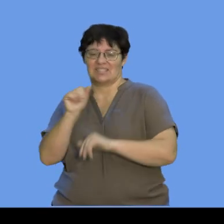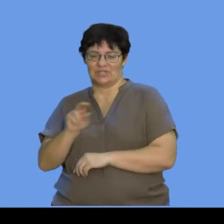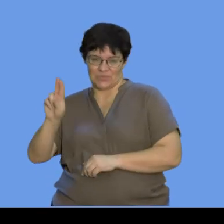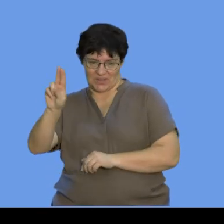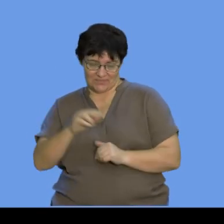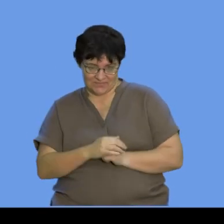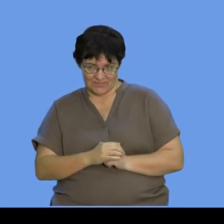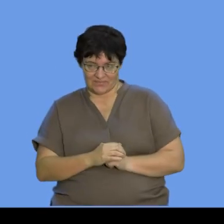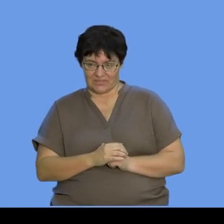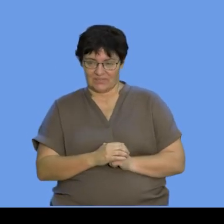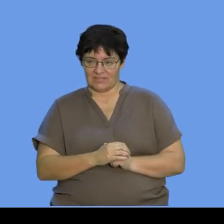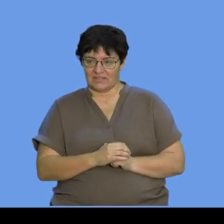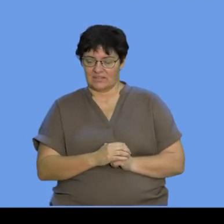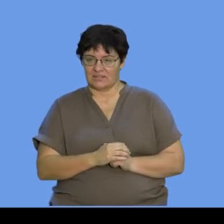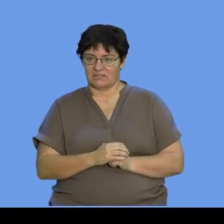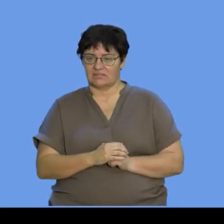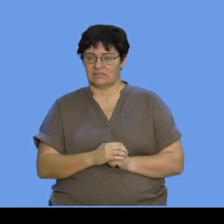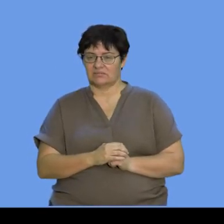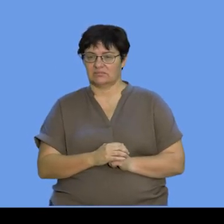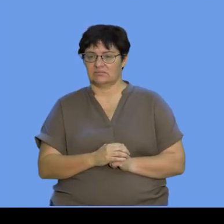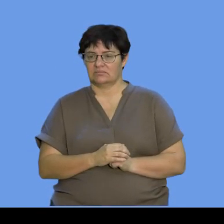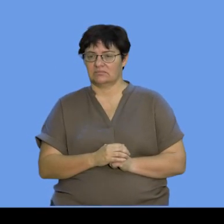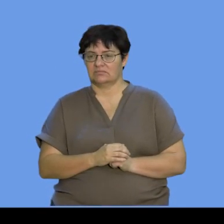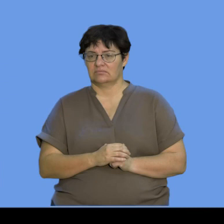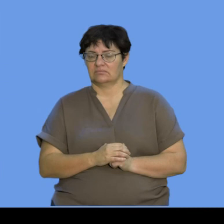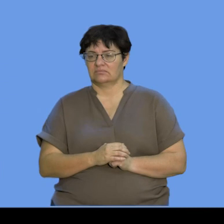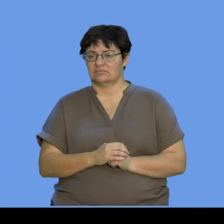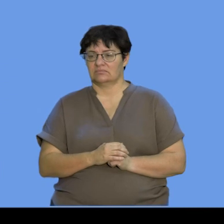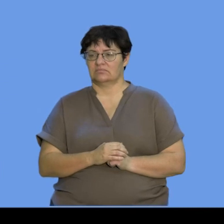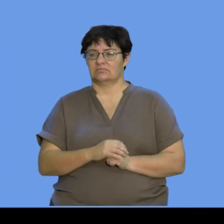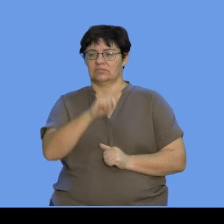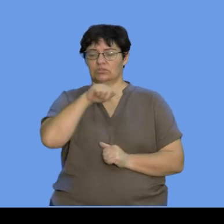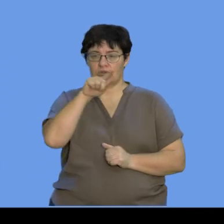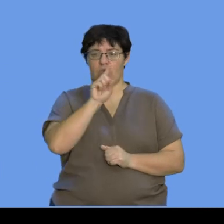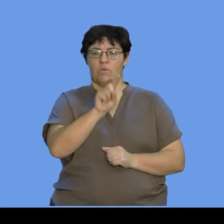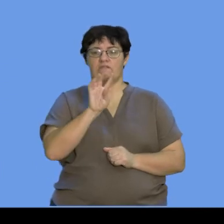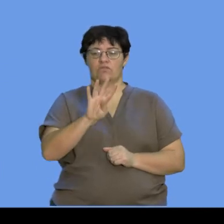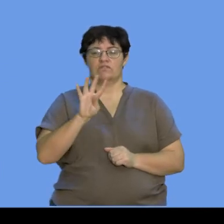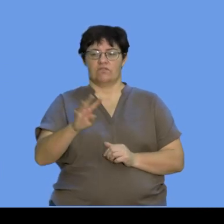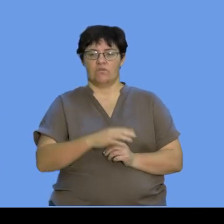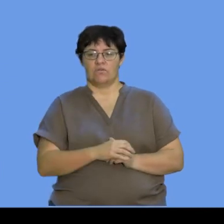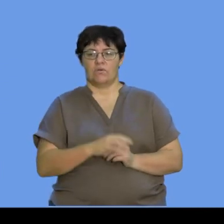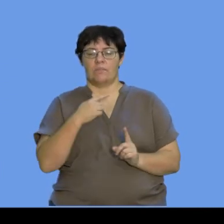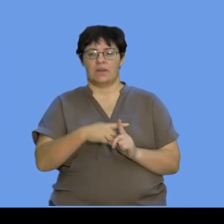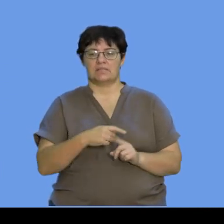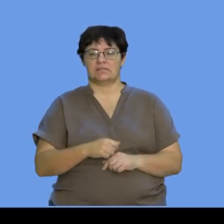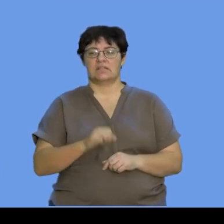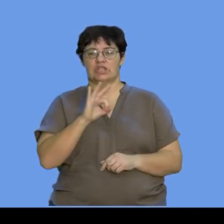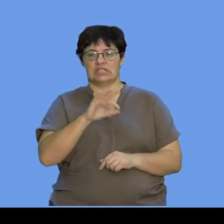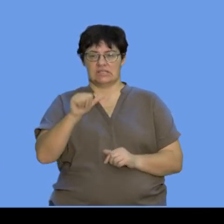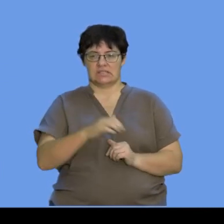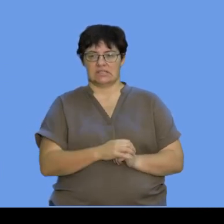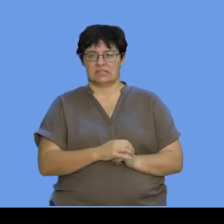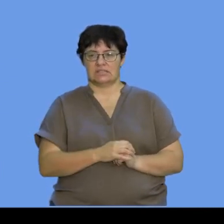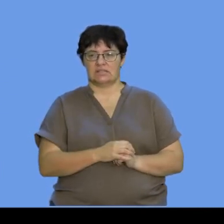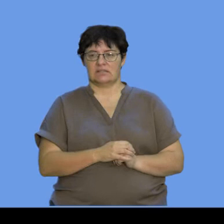36 is the 6 squared. So let me quickly press that on my calculator. The square root of 144